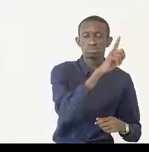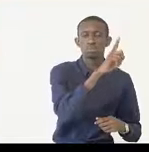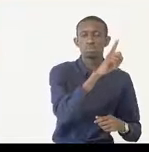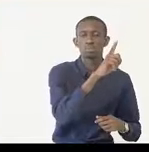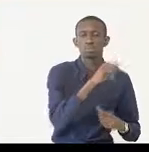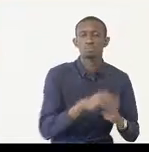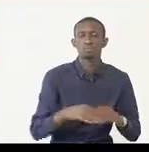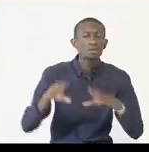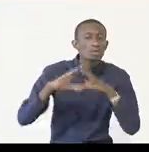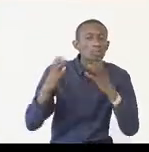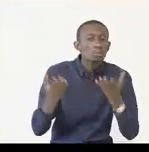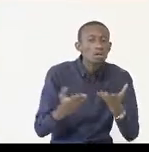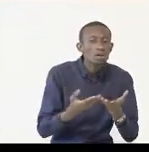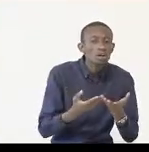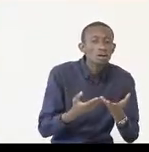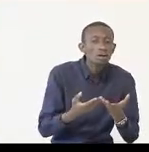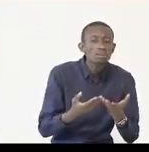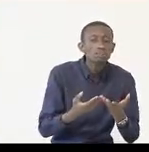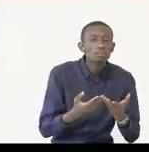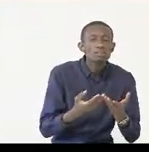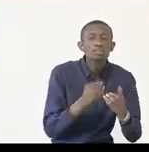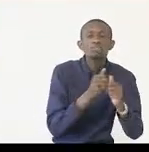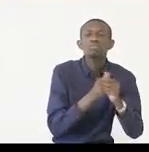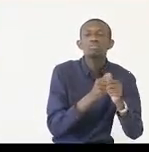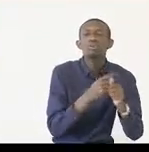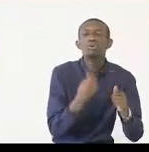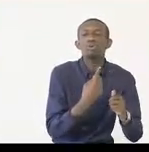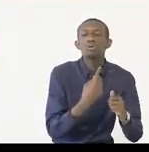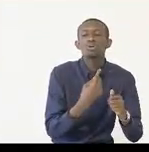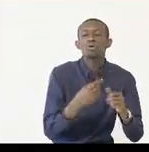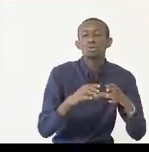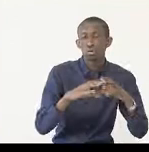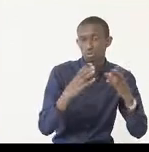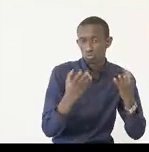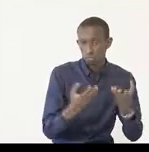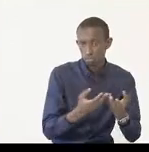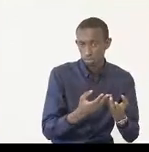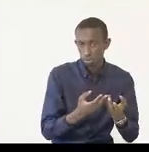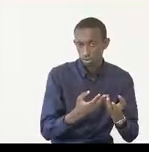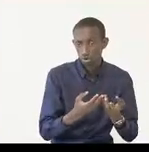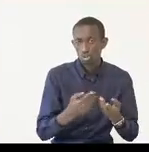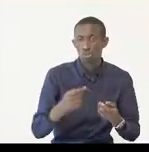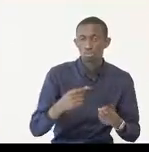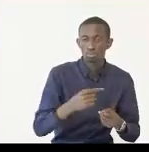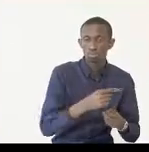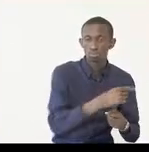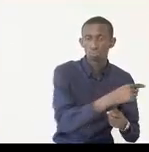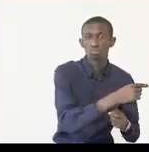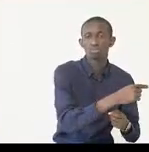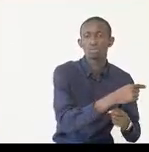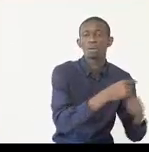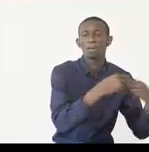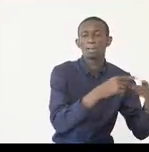course, that would be followed by the ball here. So, but to take